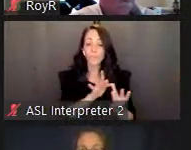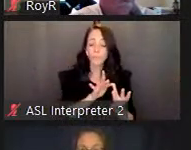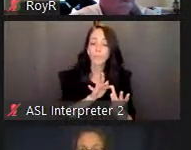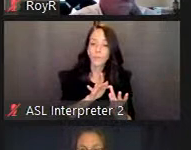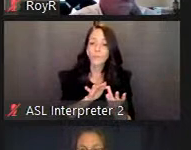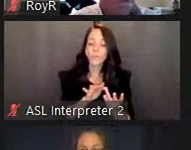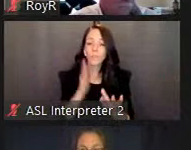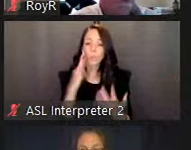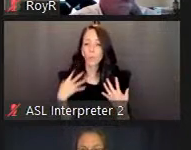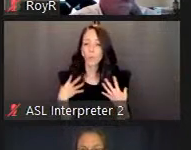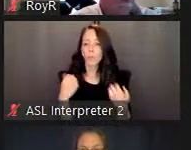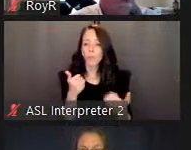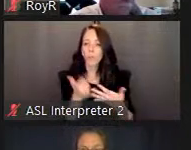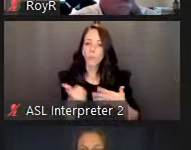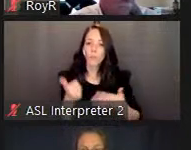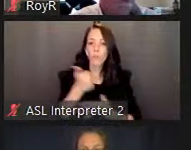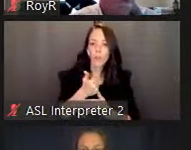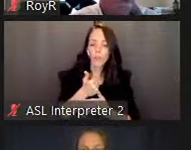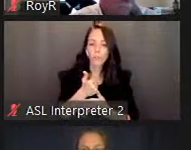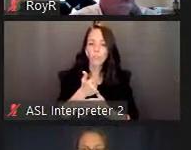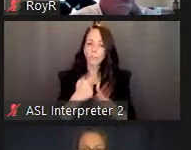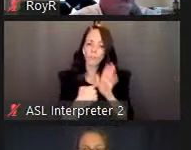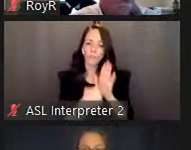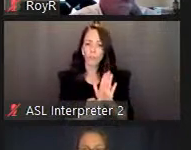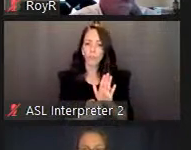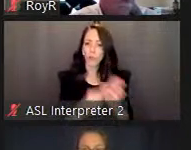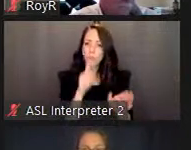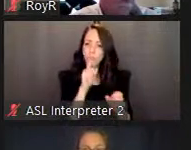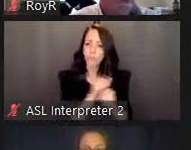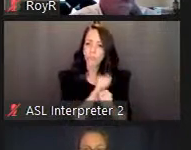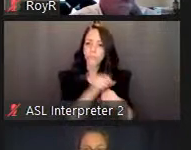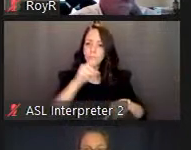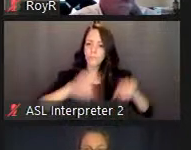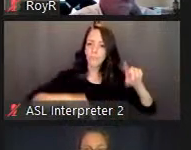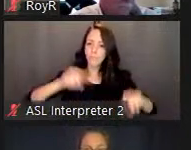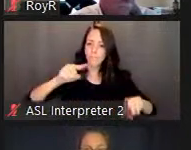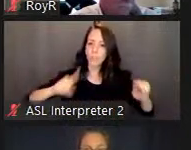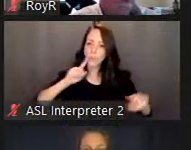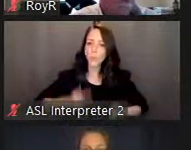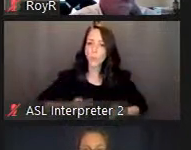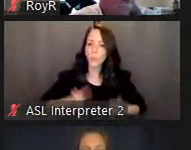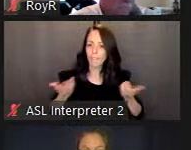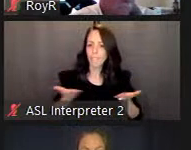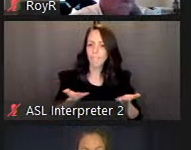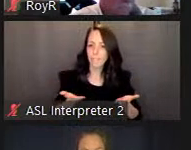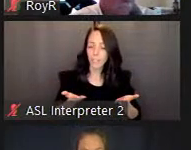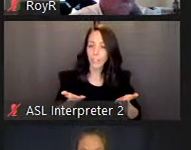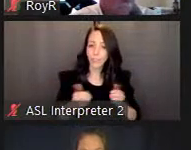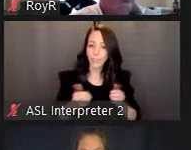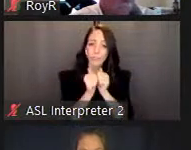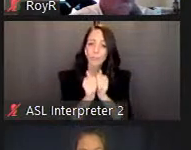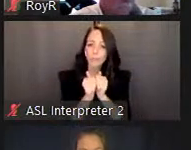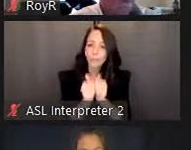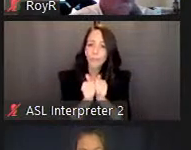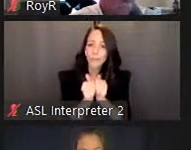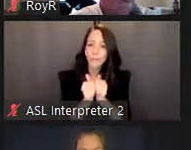priorities reflect the diversity of lived experience throughout the county. Together, pandemic recovery priorities